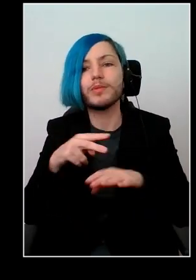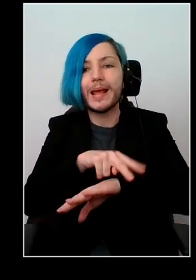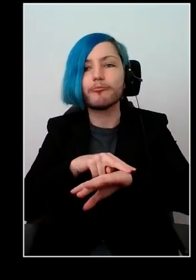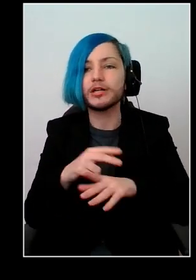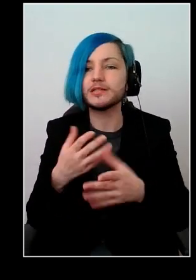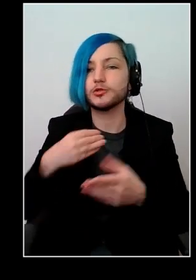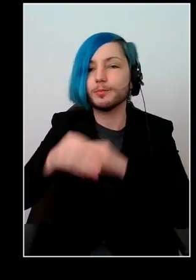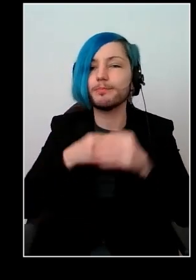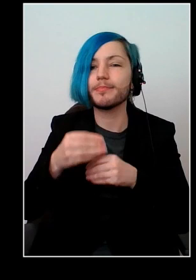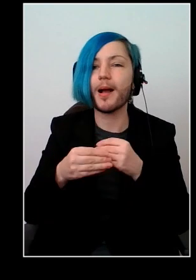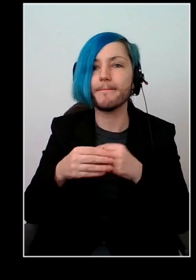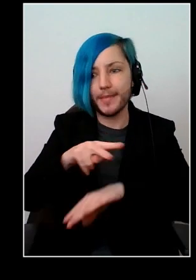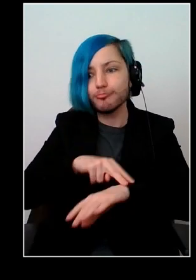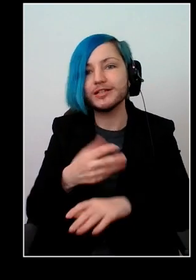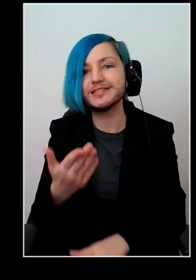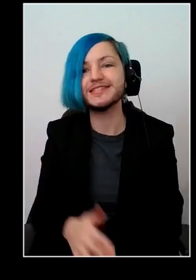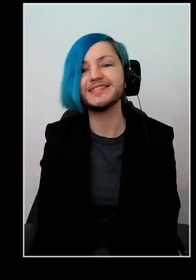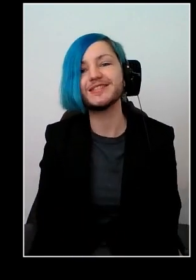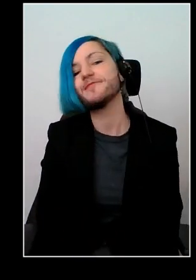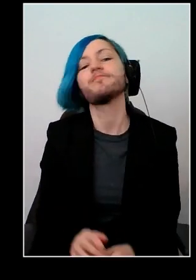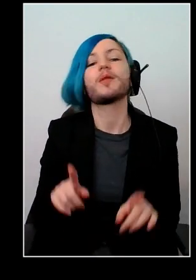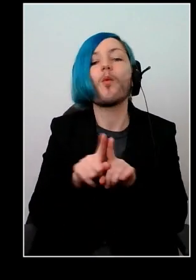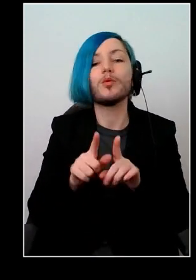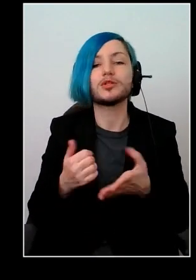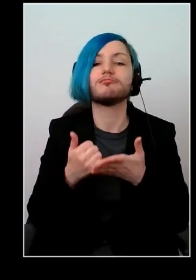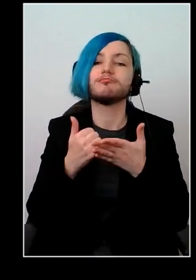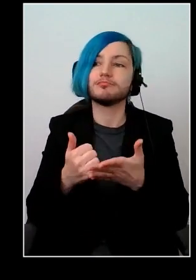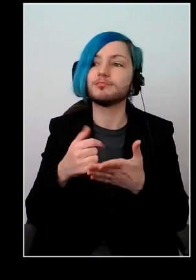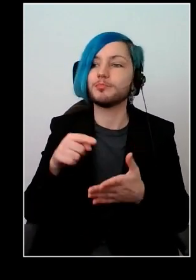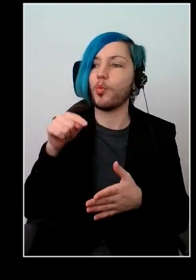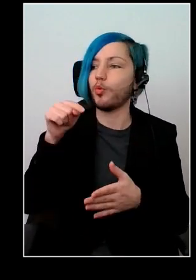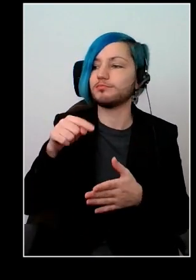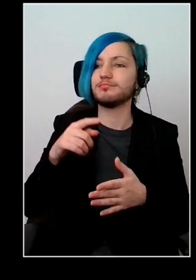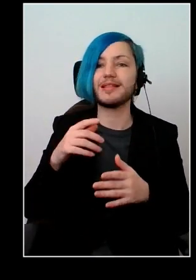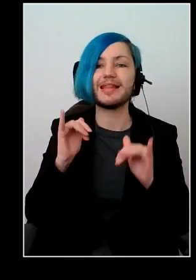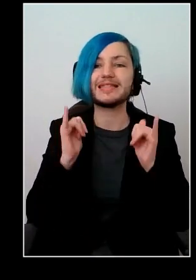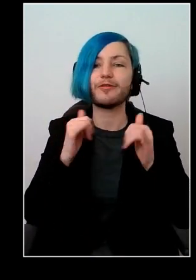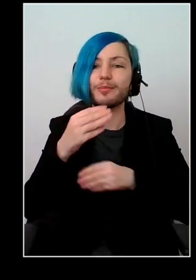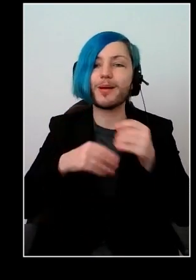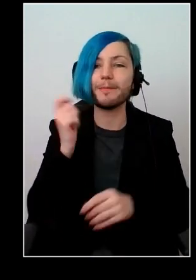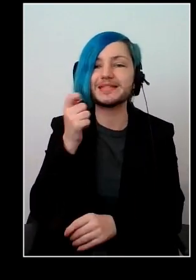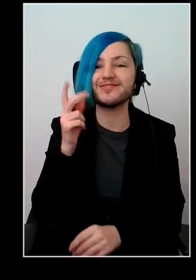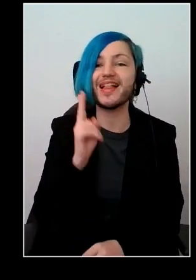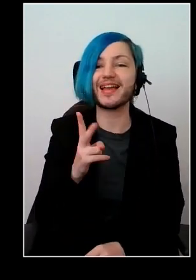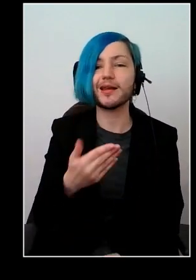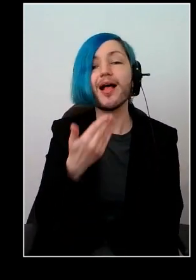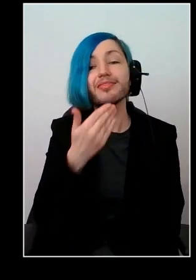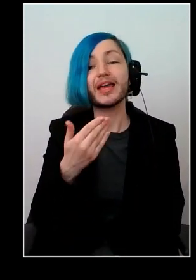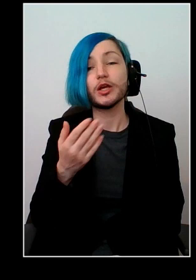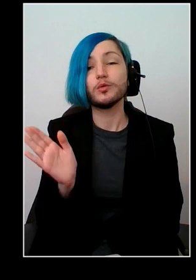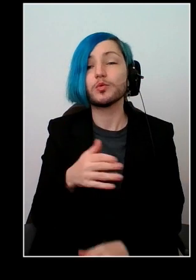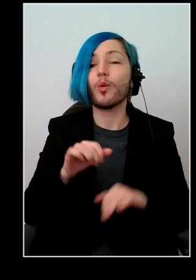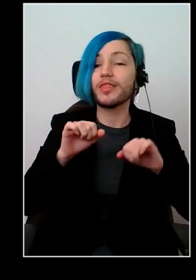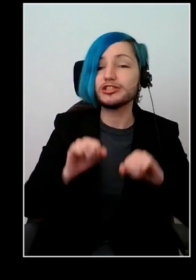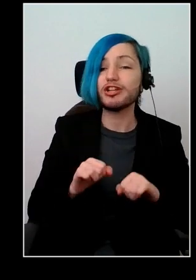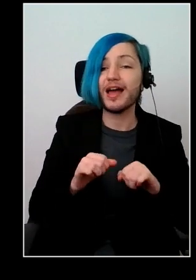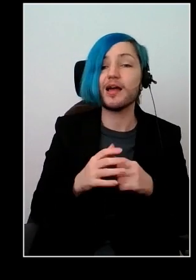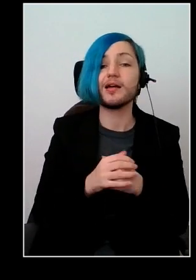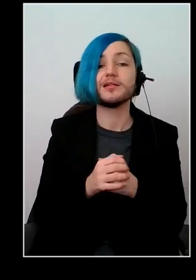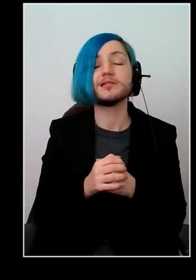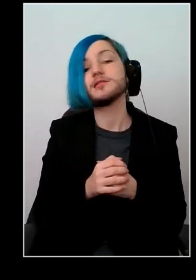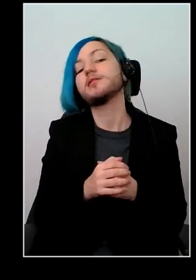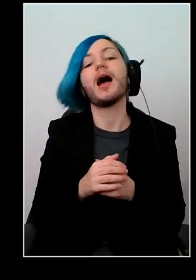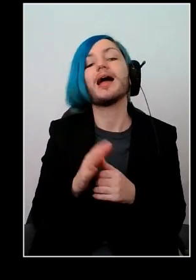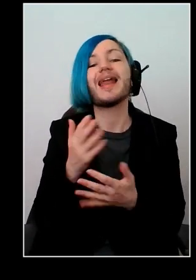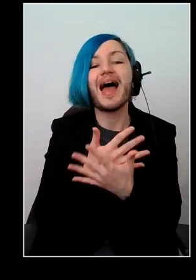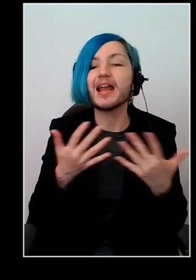for helping to make these regional ceremonies such a success once again. Thanks also to the chairs and all our AND members for continuing to bang the drum